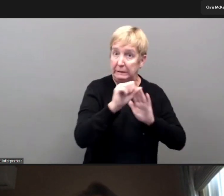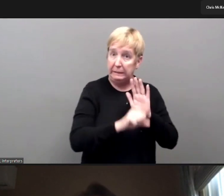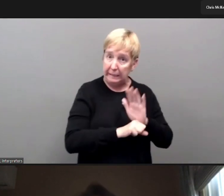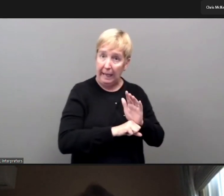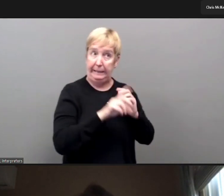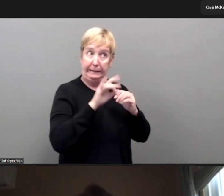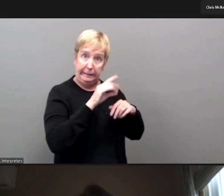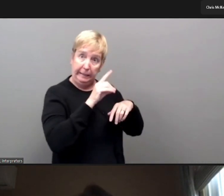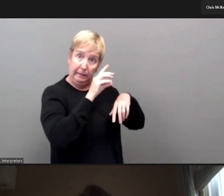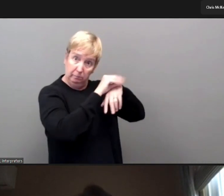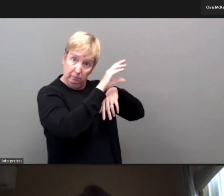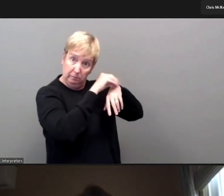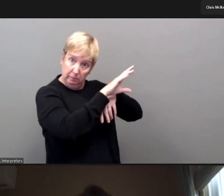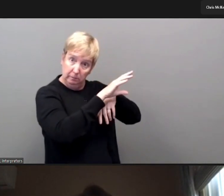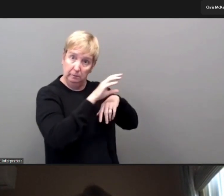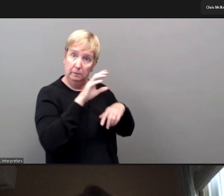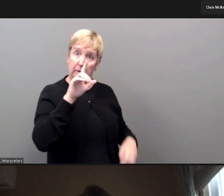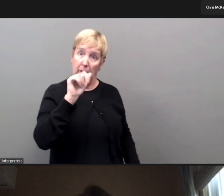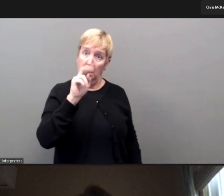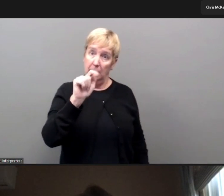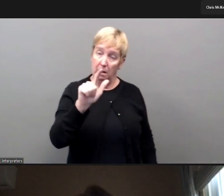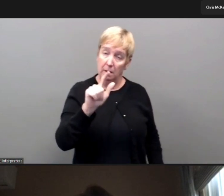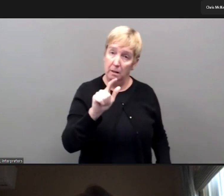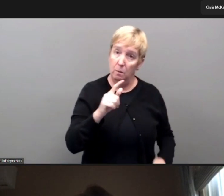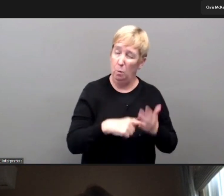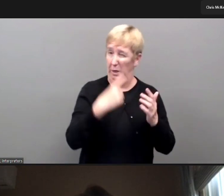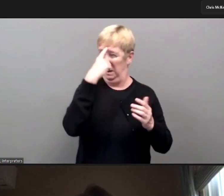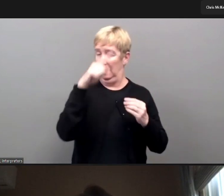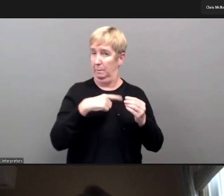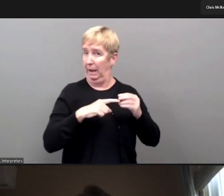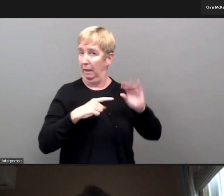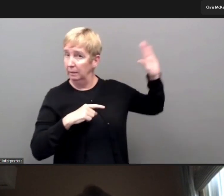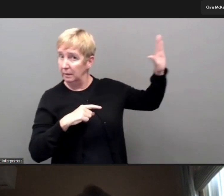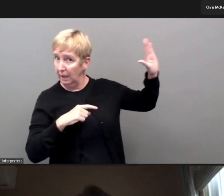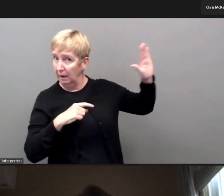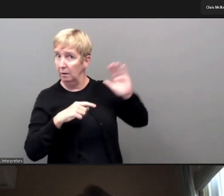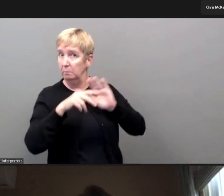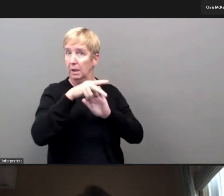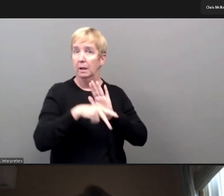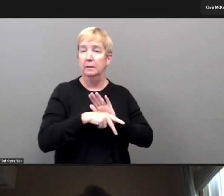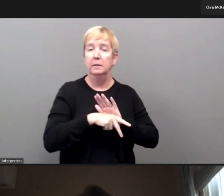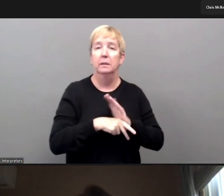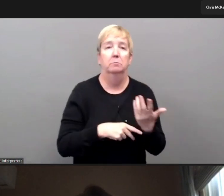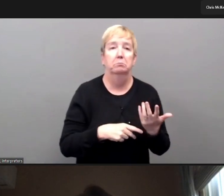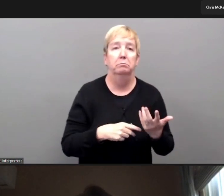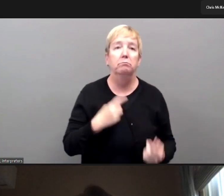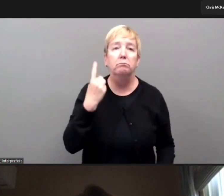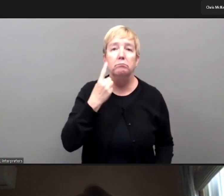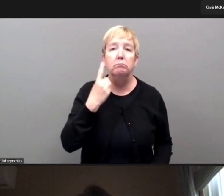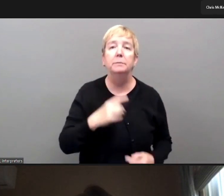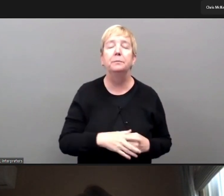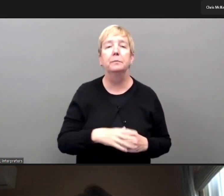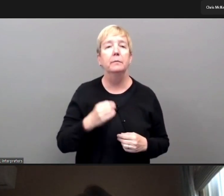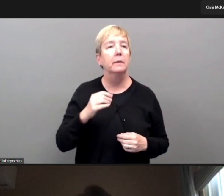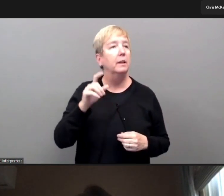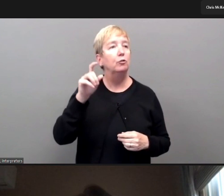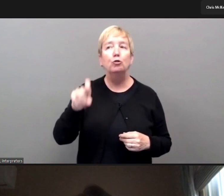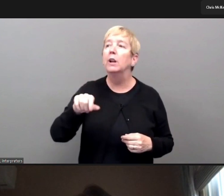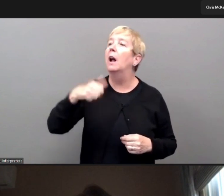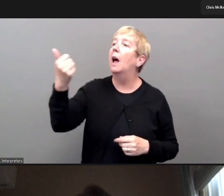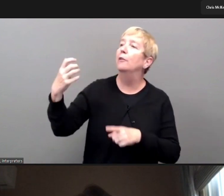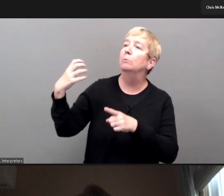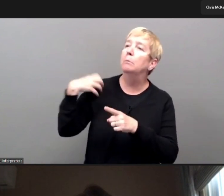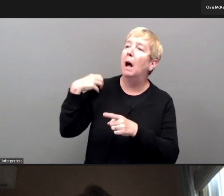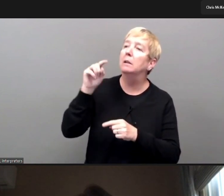this, and maybe are there thoughts about should other New Mexico employers sort of take